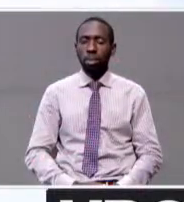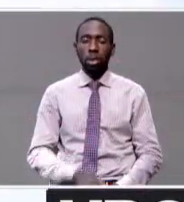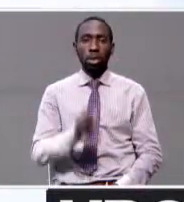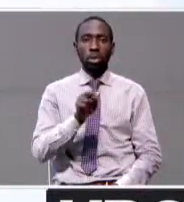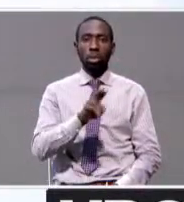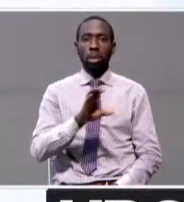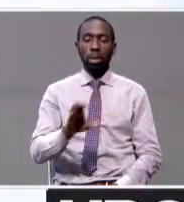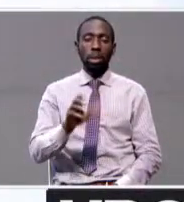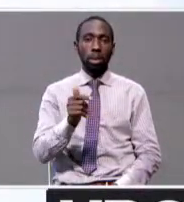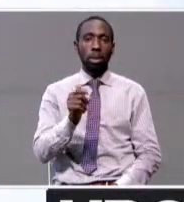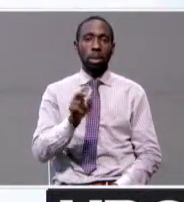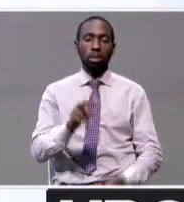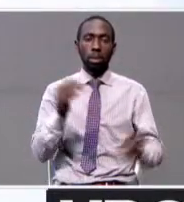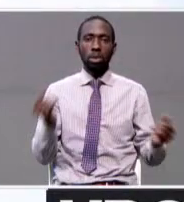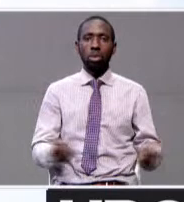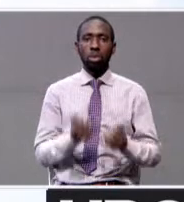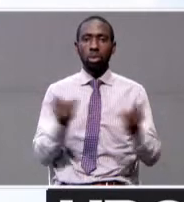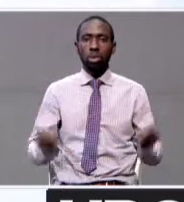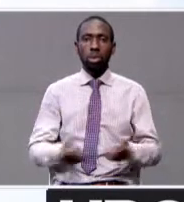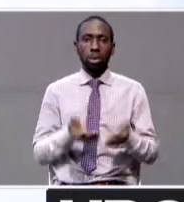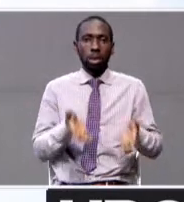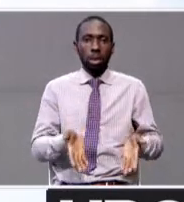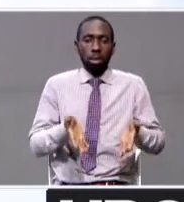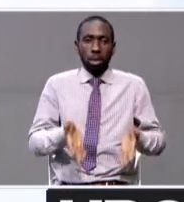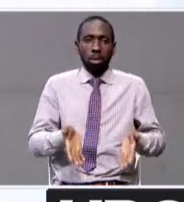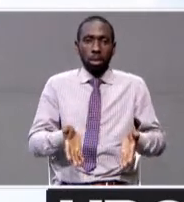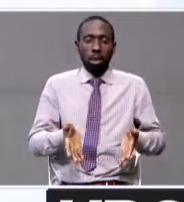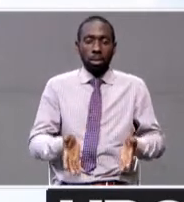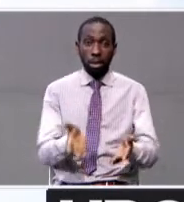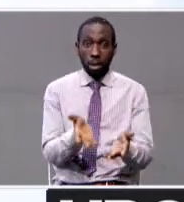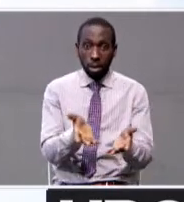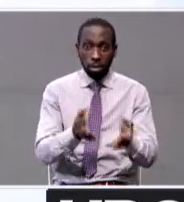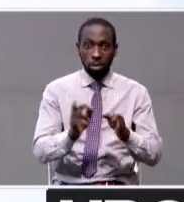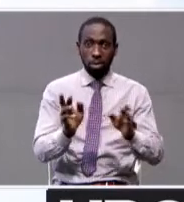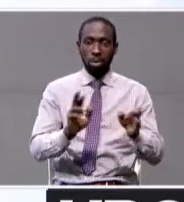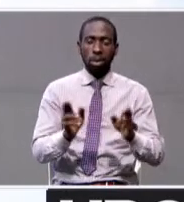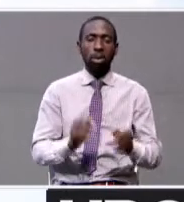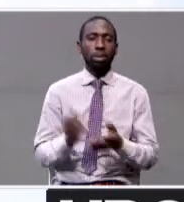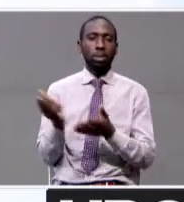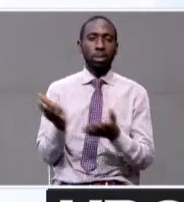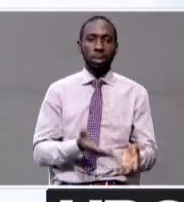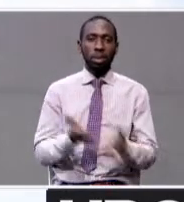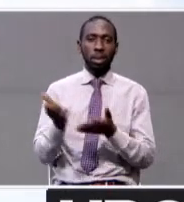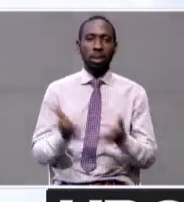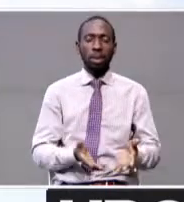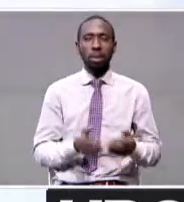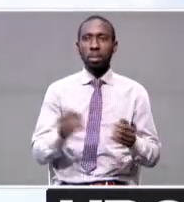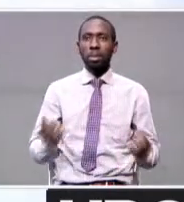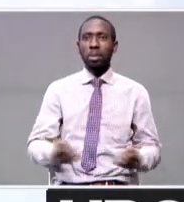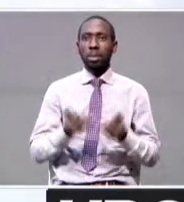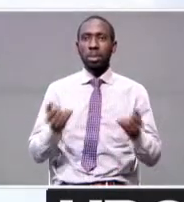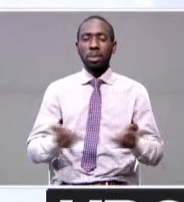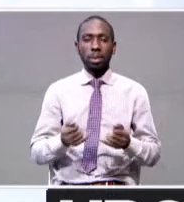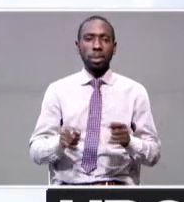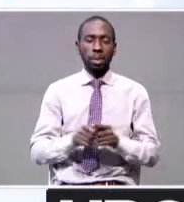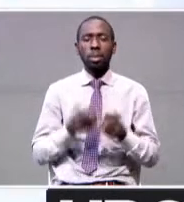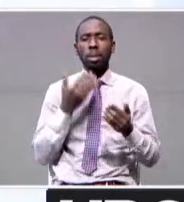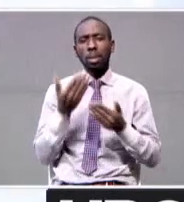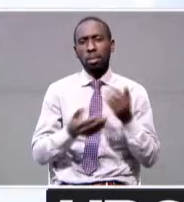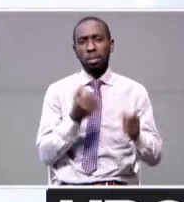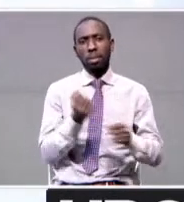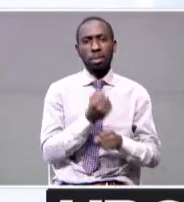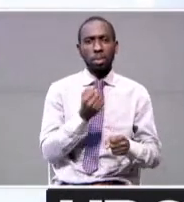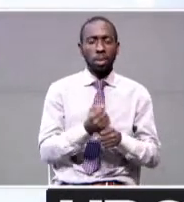UBC TV amawulire UBC Leero kwoli chakalo kwanirizako na ko lwalero webale jonna joto sizake ngalo